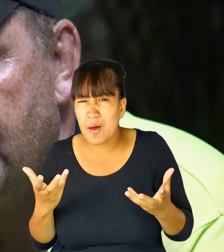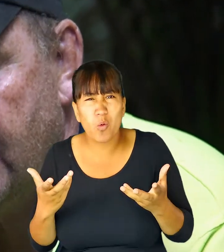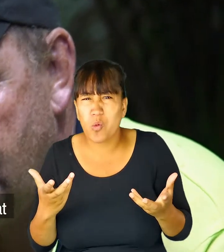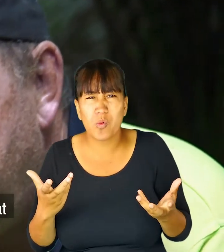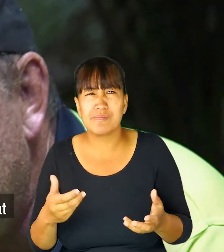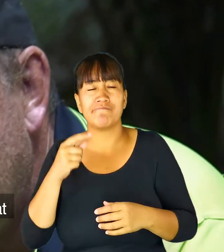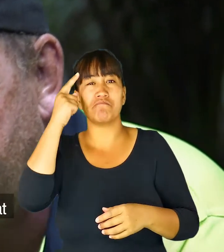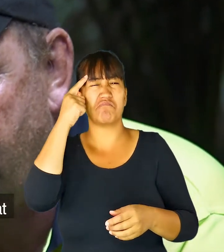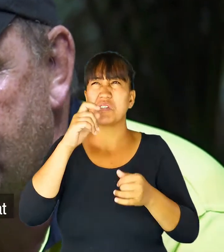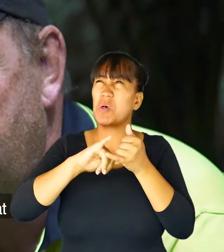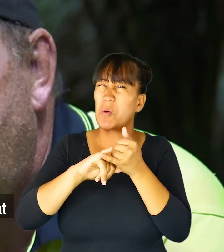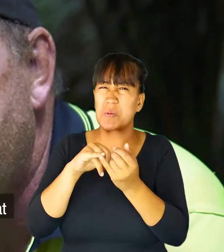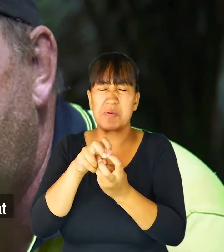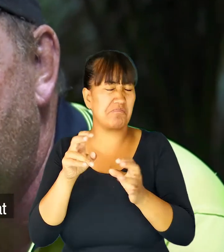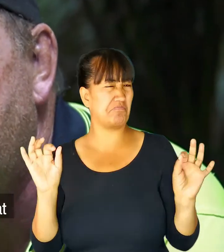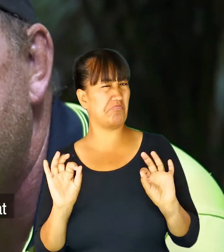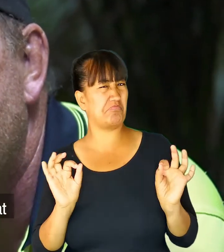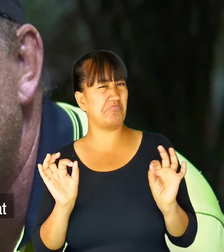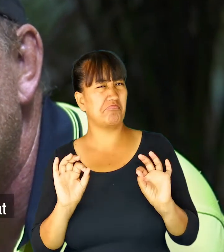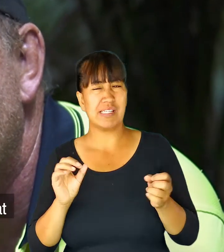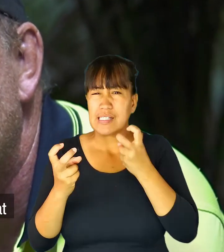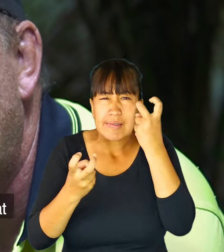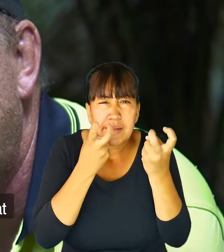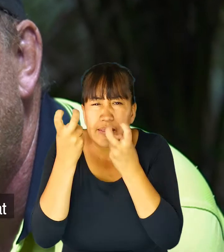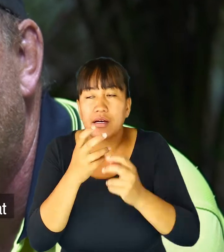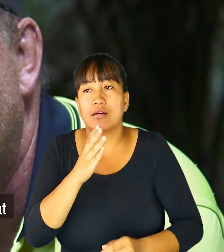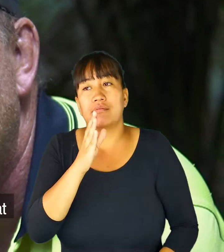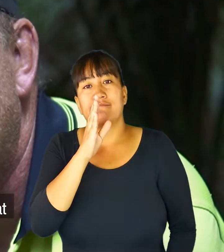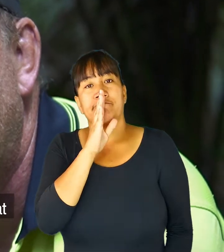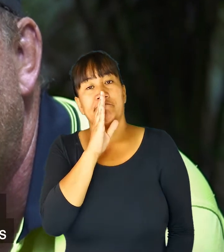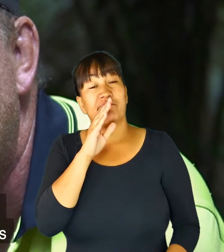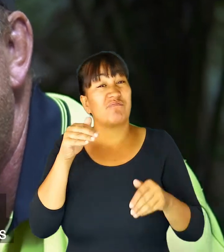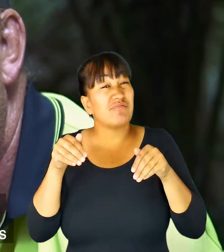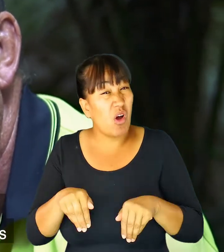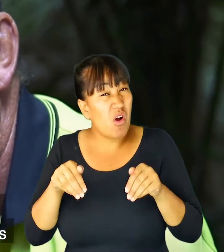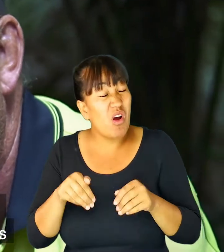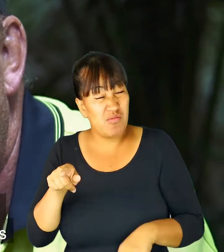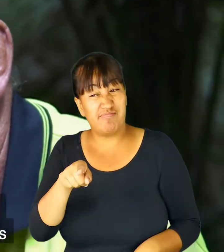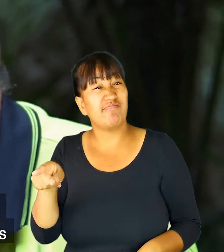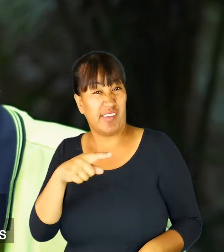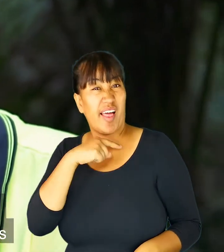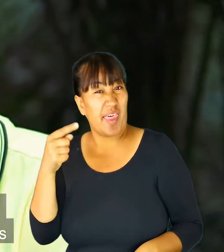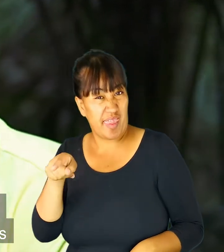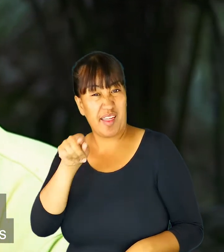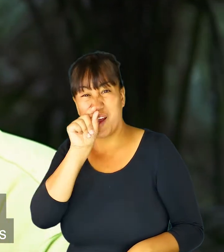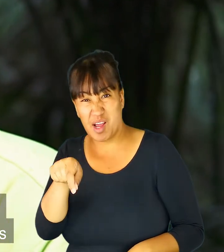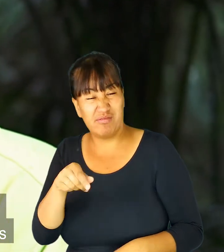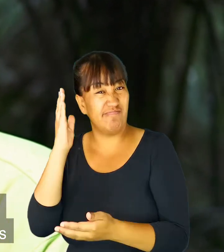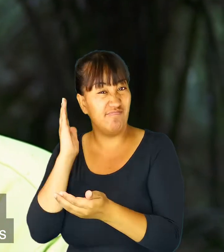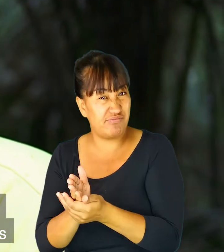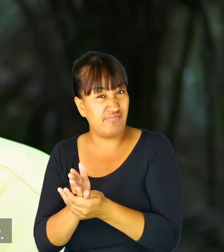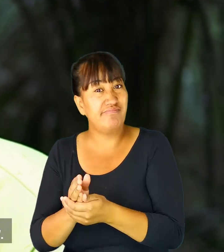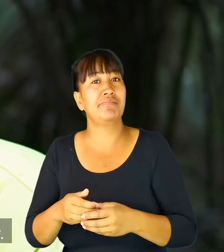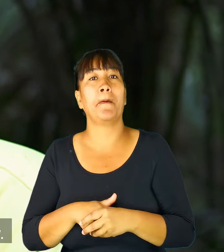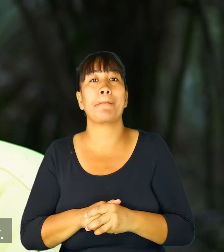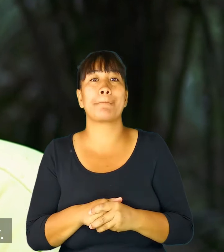killed. They're big enough to fight a stoat off, so it couldn't be stoats. So we looked into it, and every one we found was killed by